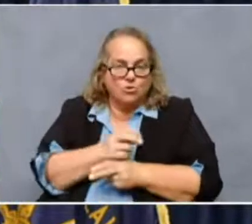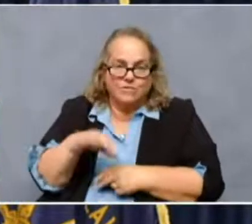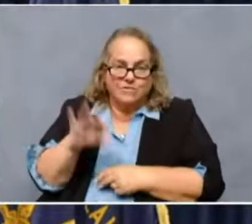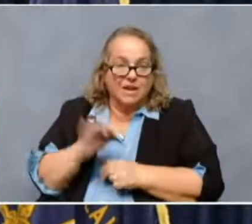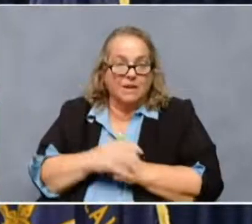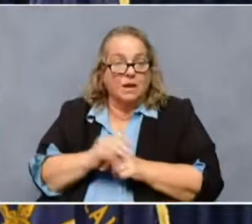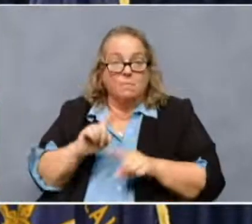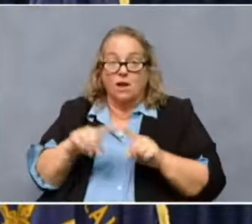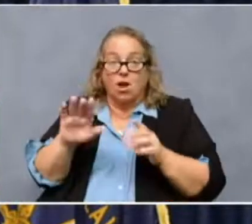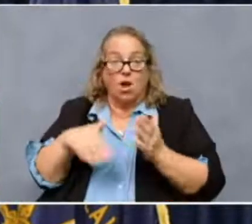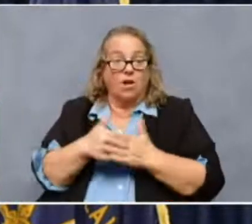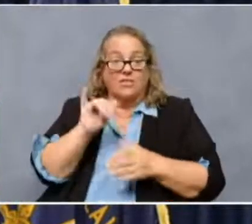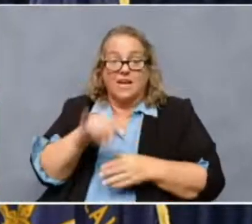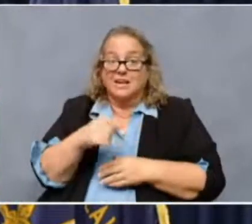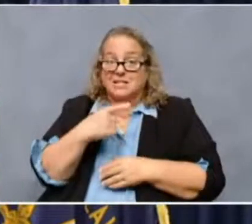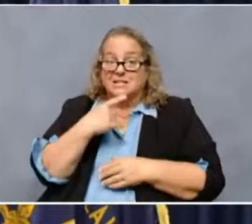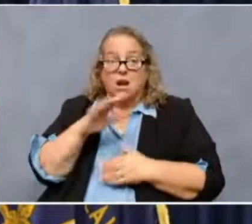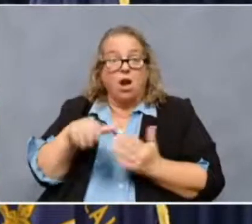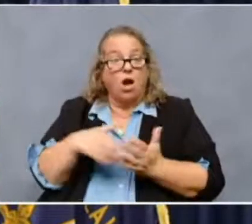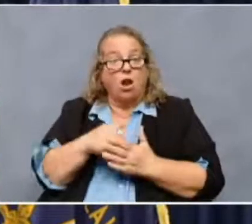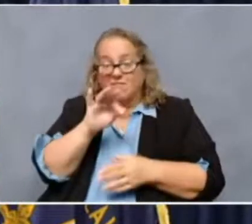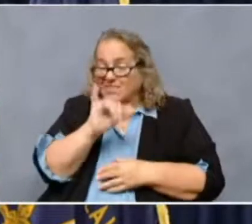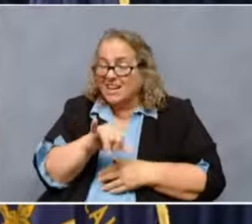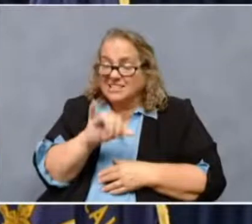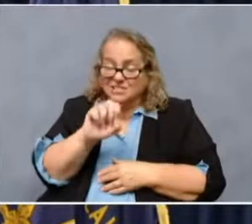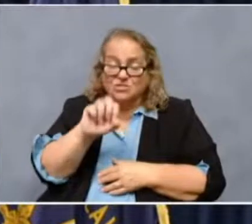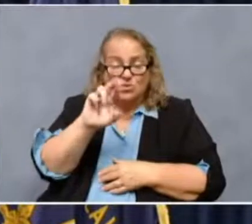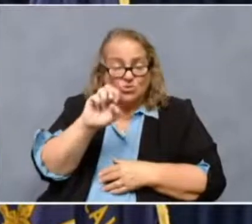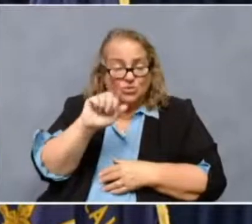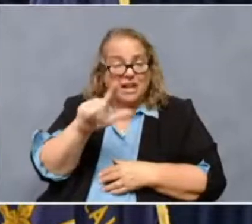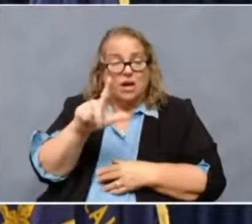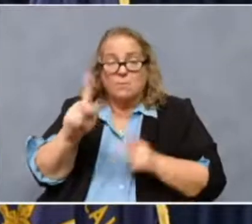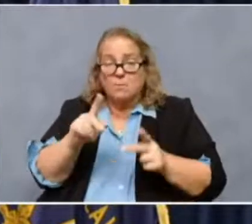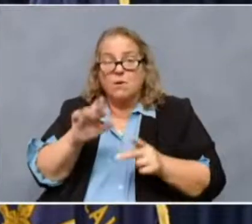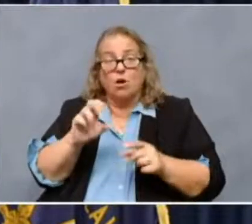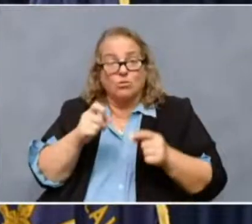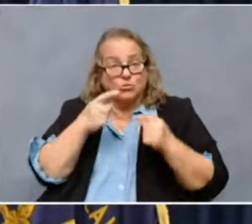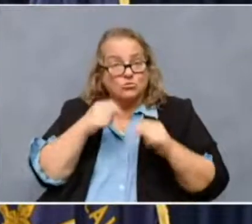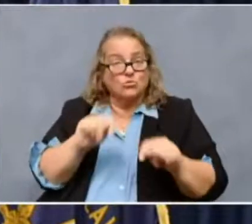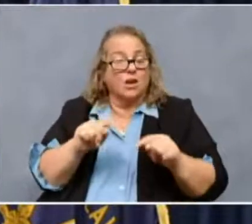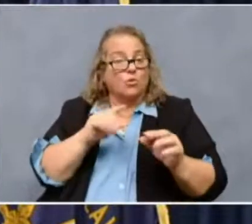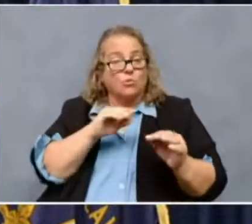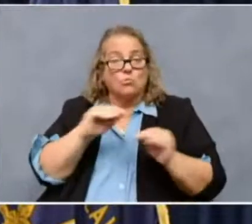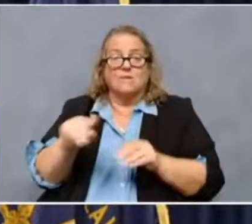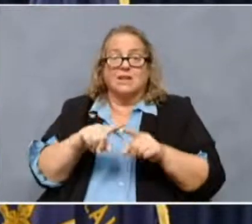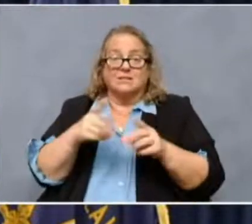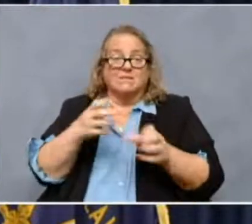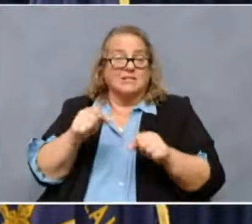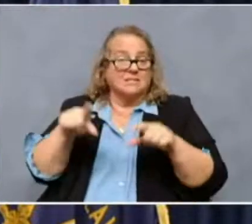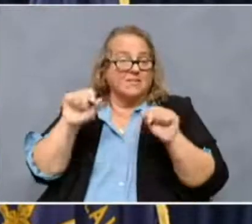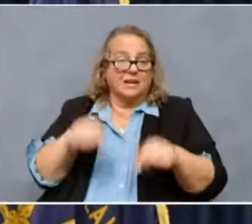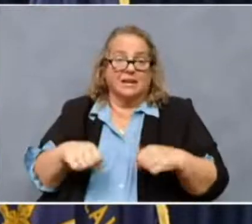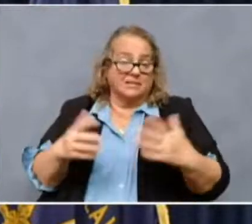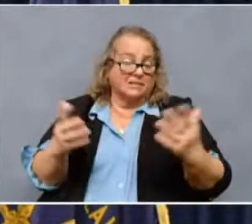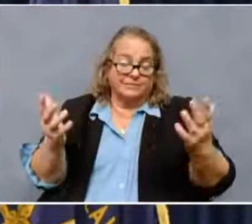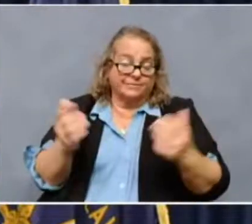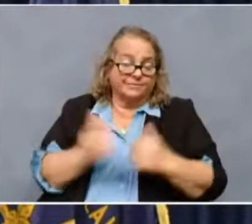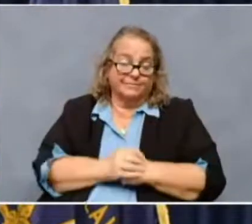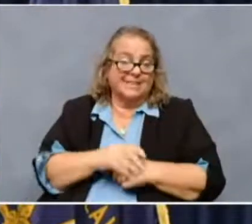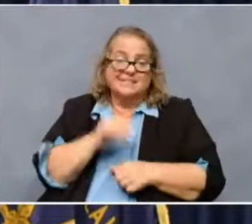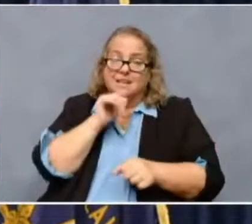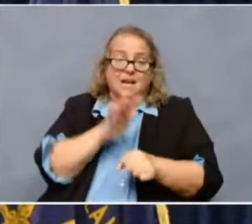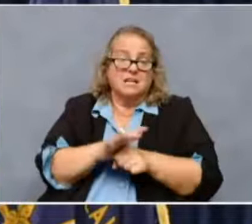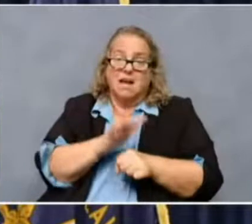that said, and all that's real, because the people are trying and they're moving as fast as they can, it's not enough, and it's not been